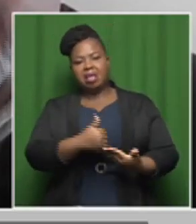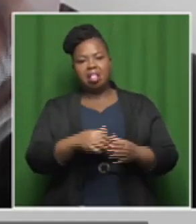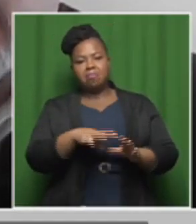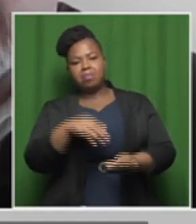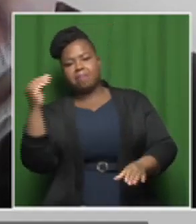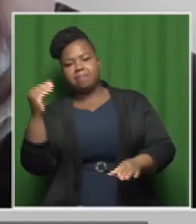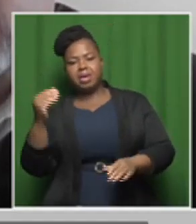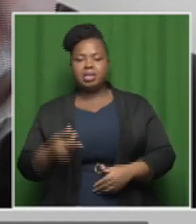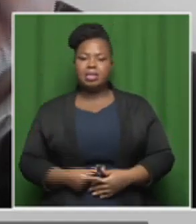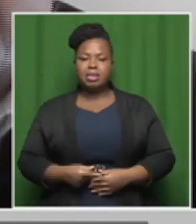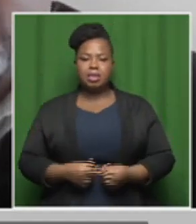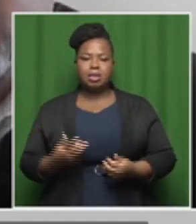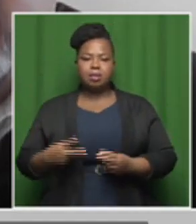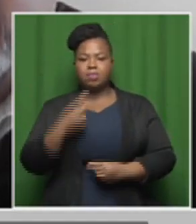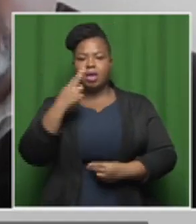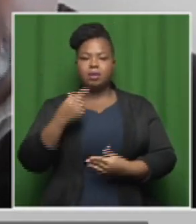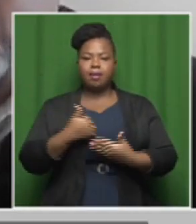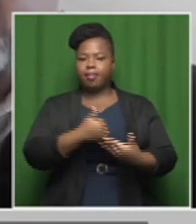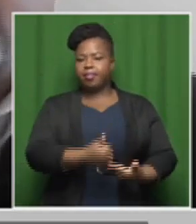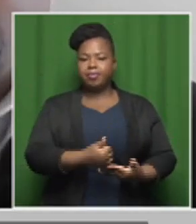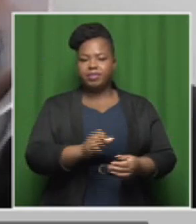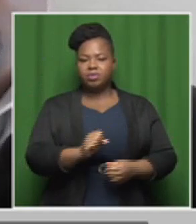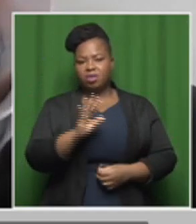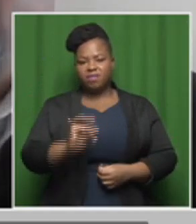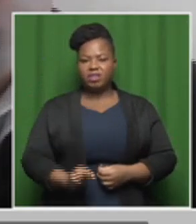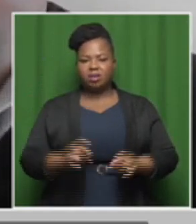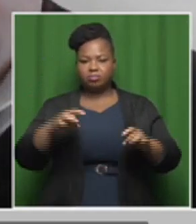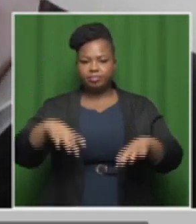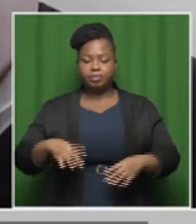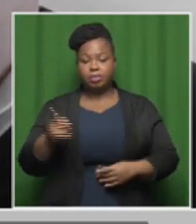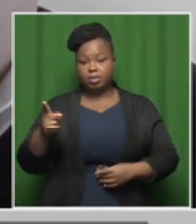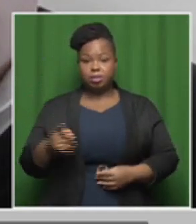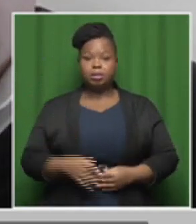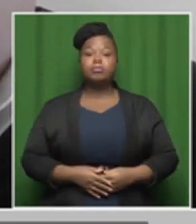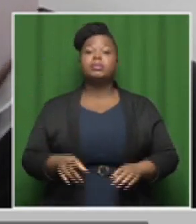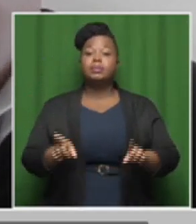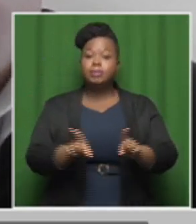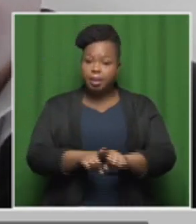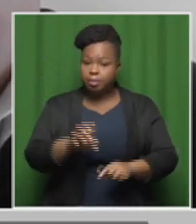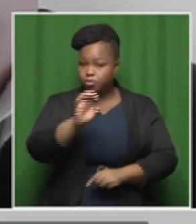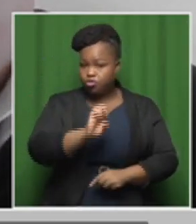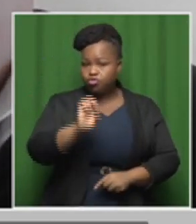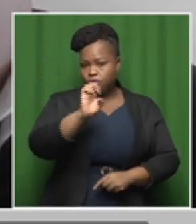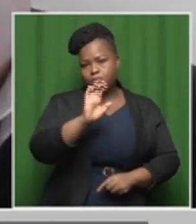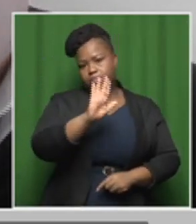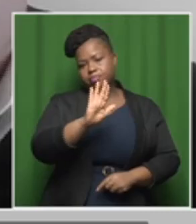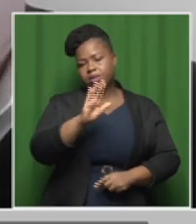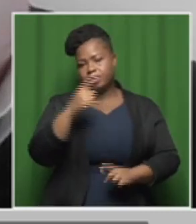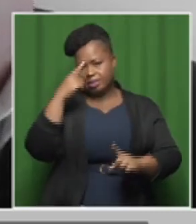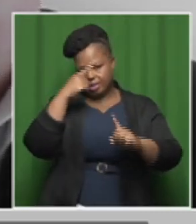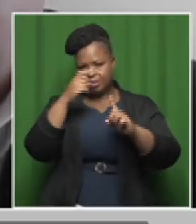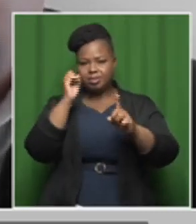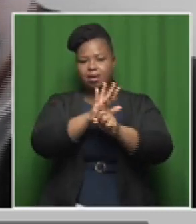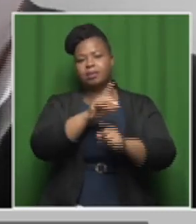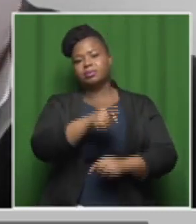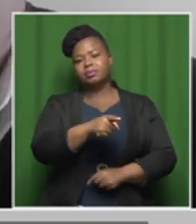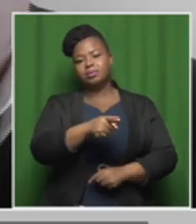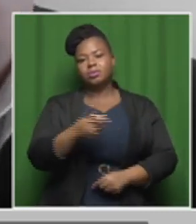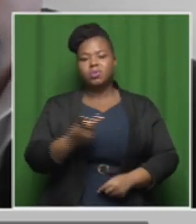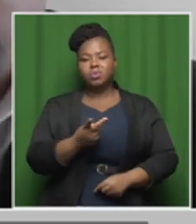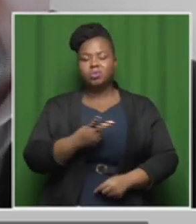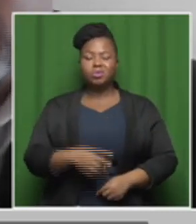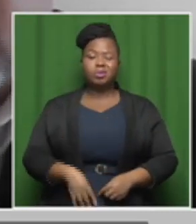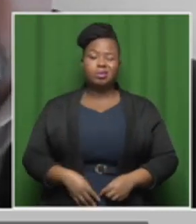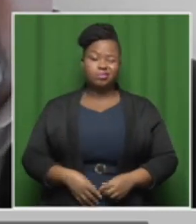Europe has also similarly been the target of Trump, especially on